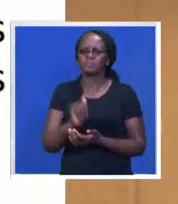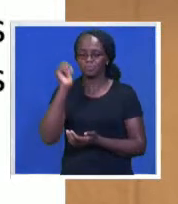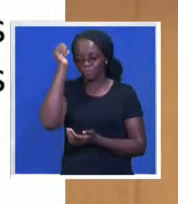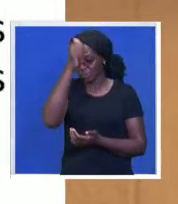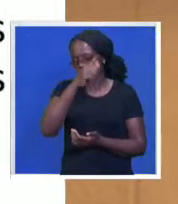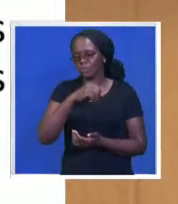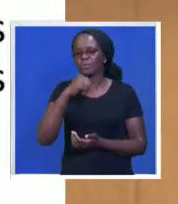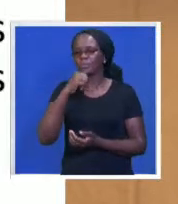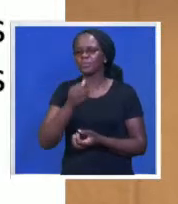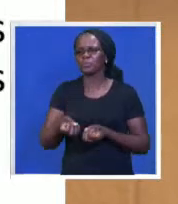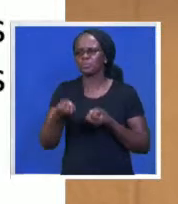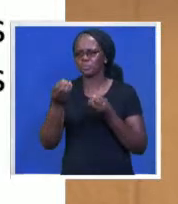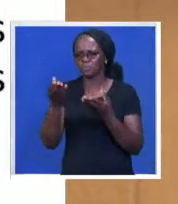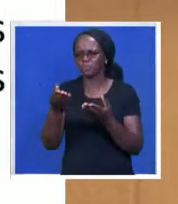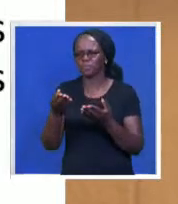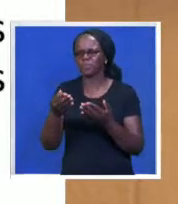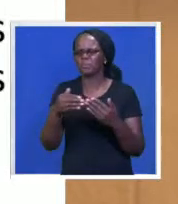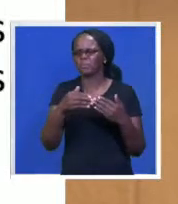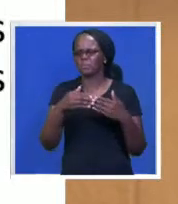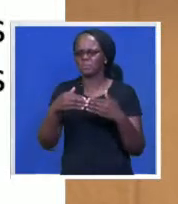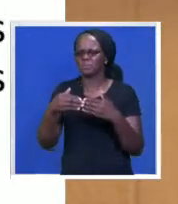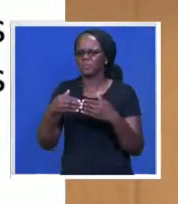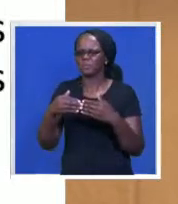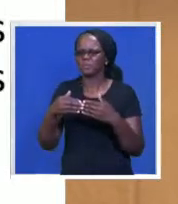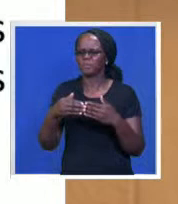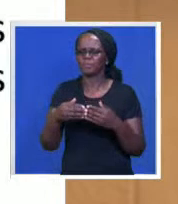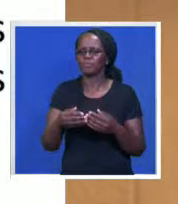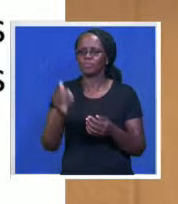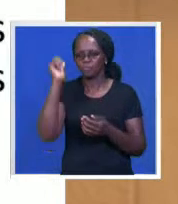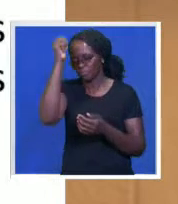God gave people authority to rule nature.